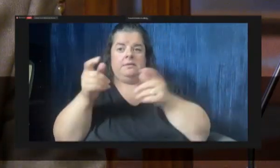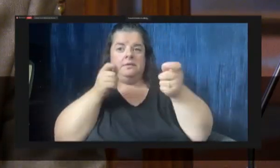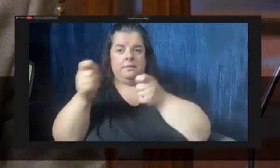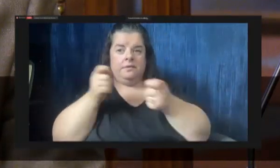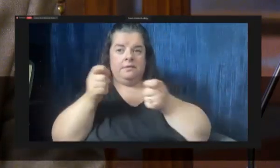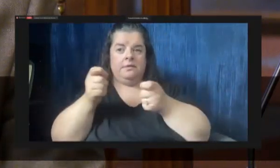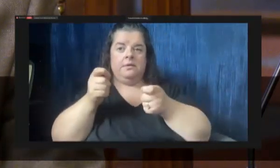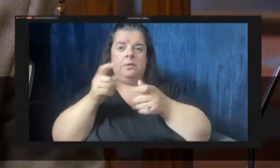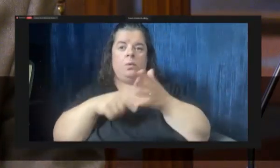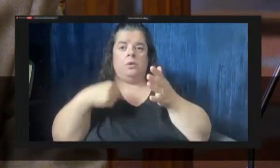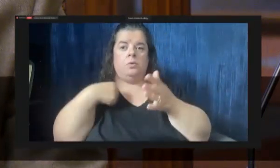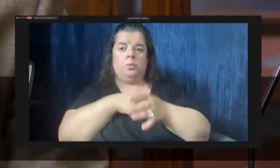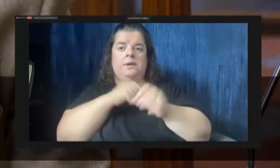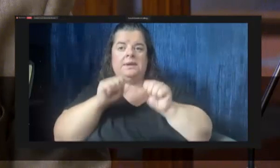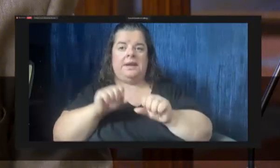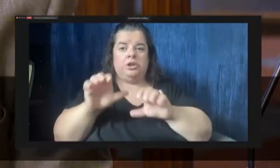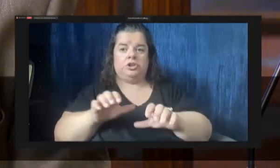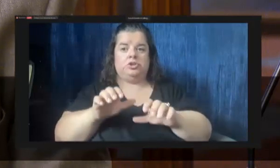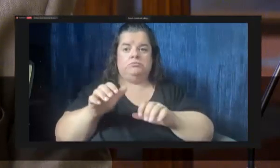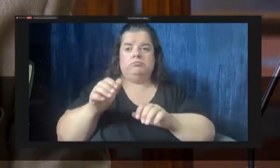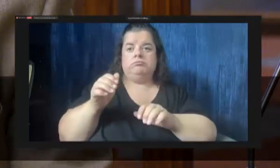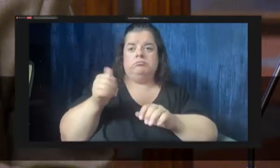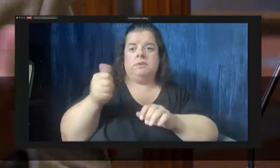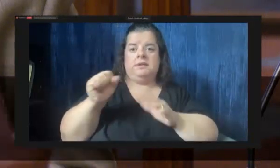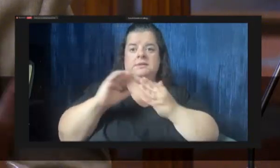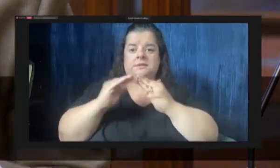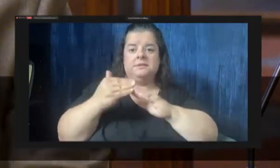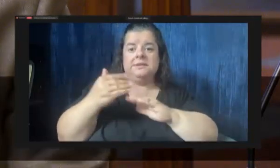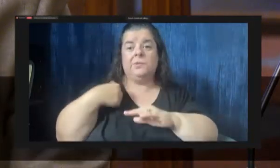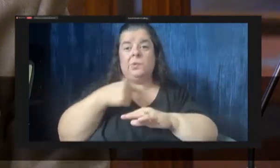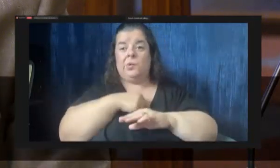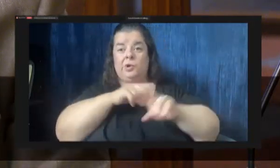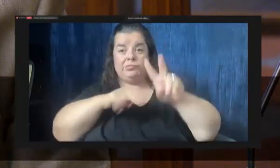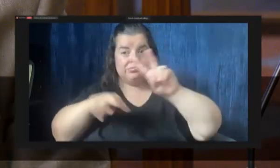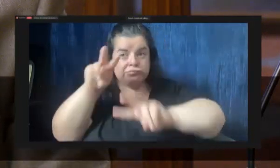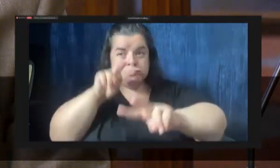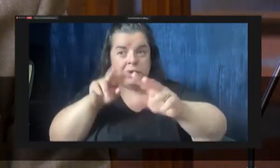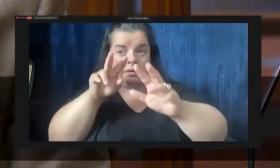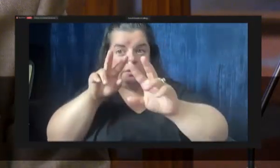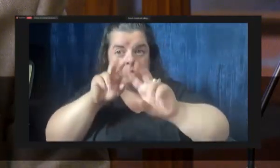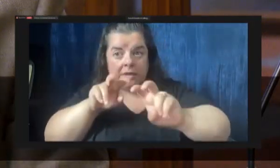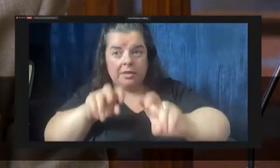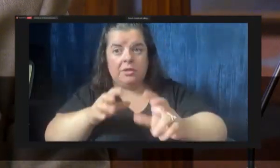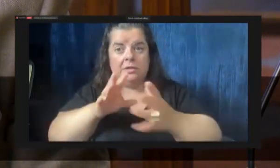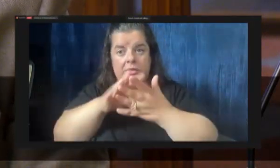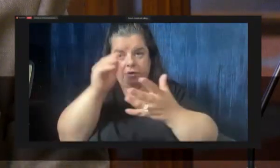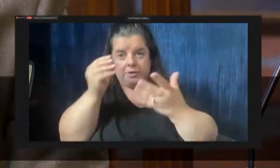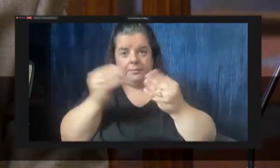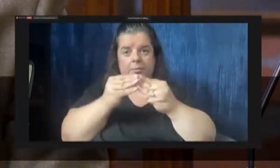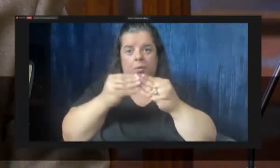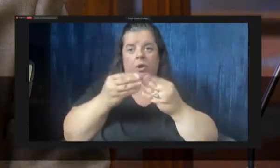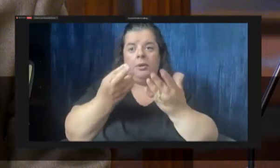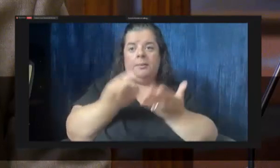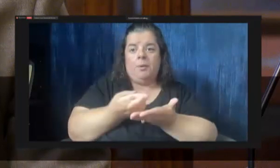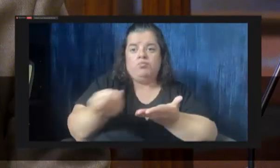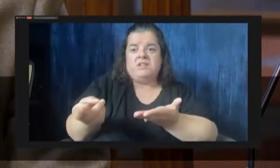allowed to do as a city. I think that's something worth exploring. It's a matter of resources to do all that.